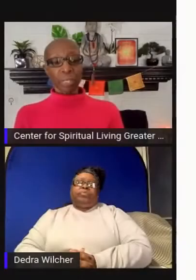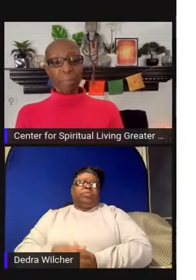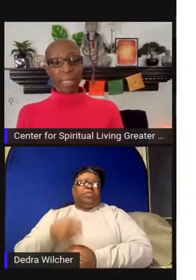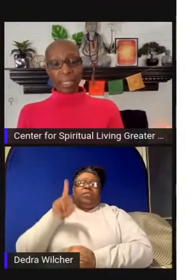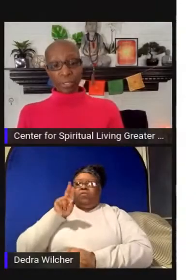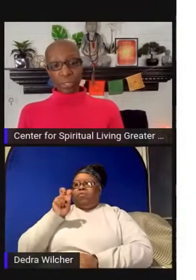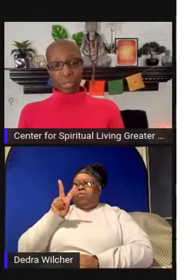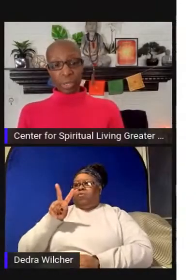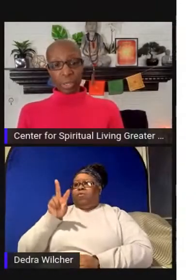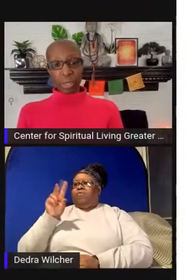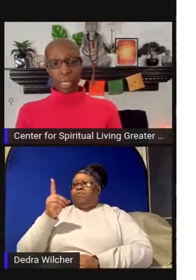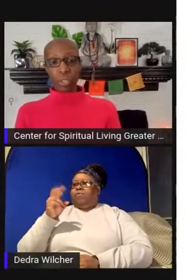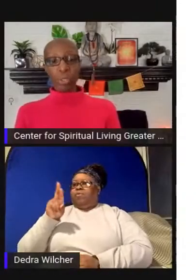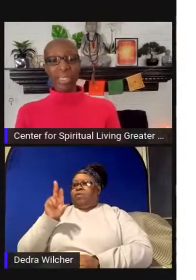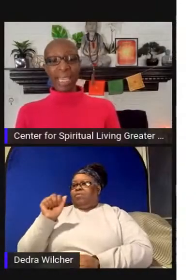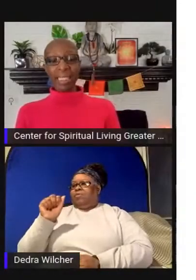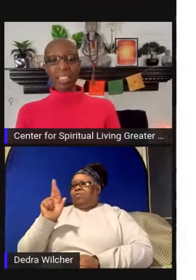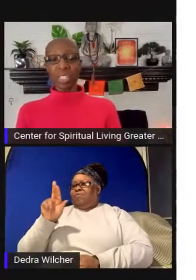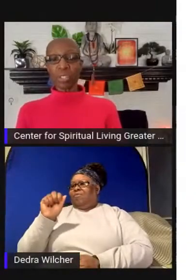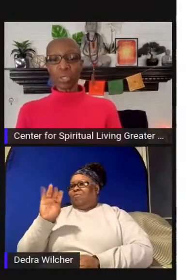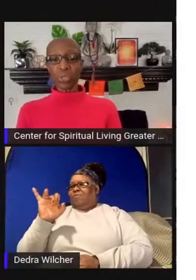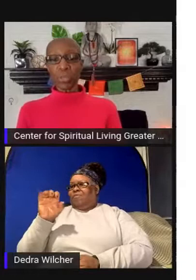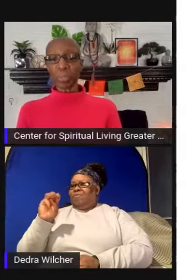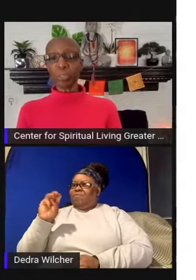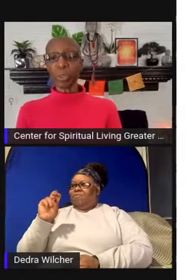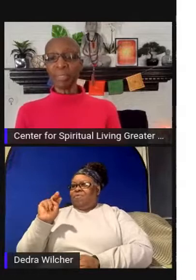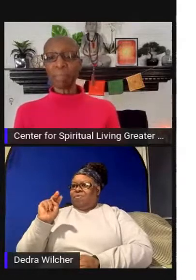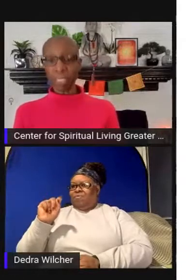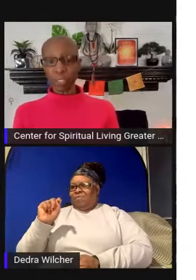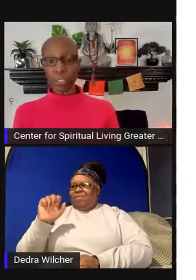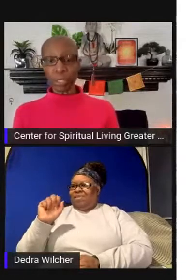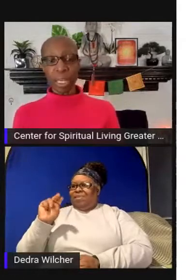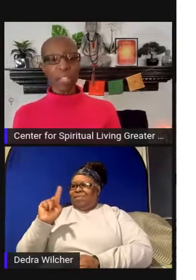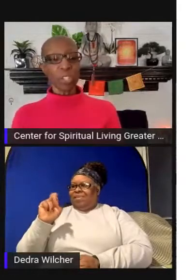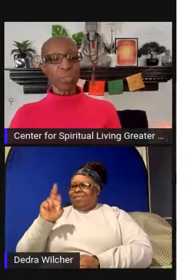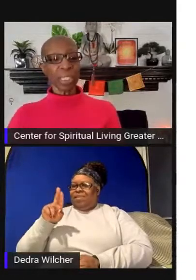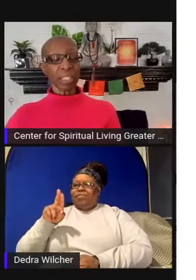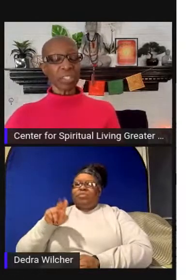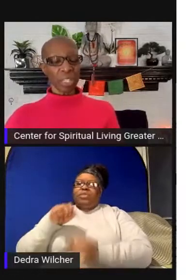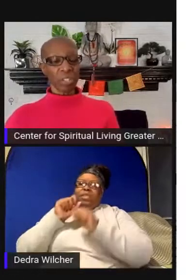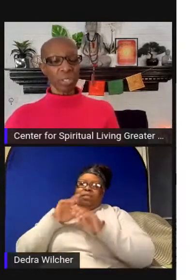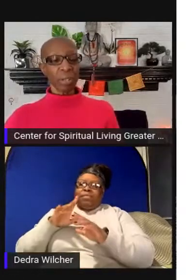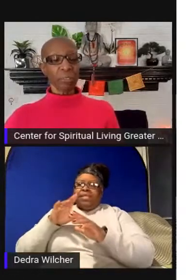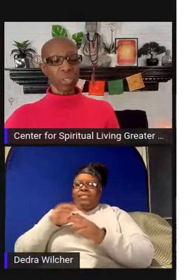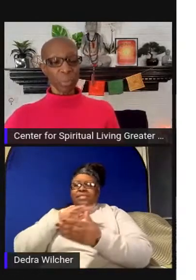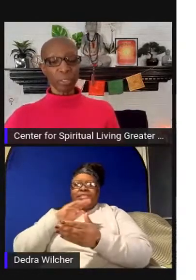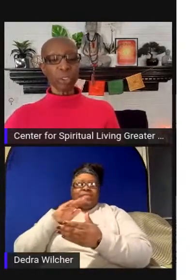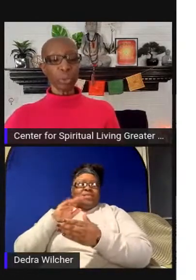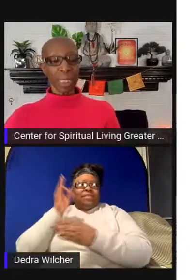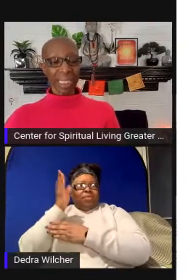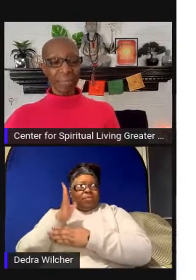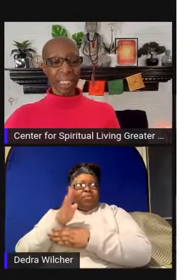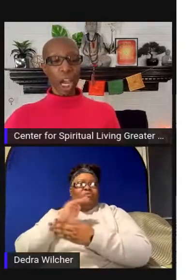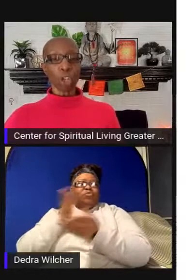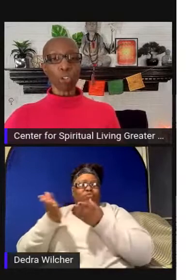Reverend Dr. Raymont Anderson is an ordained Centers for Spiritual Living minister serving the Center for